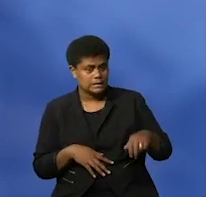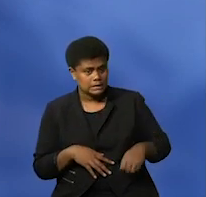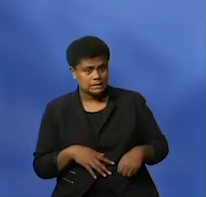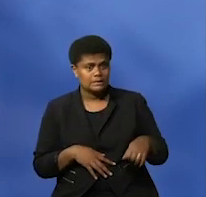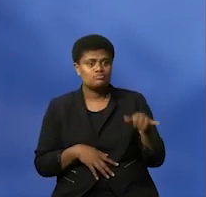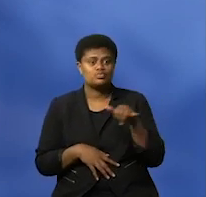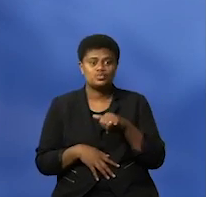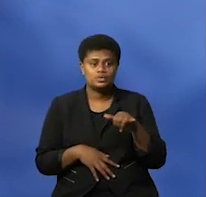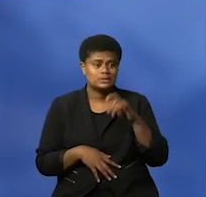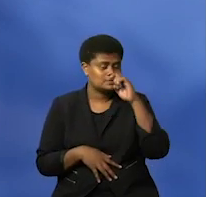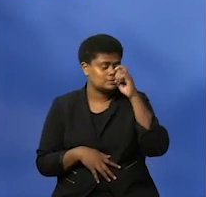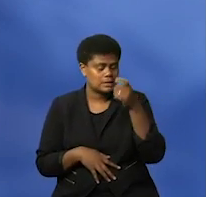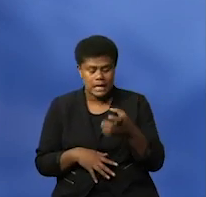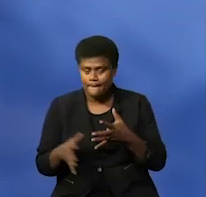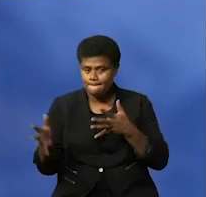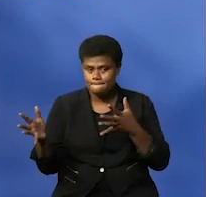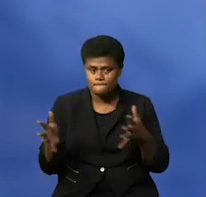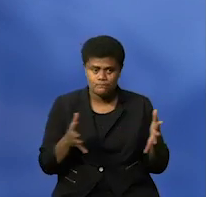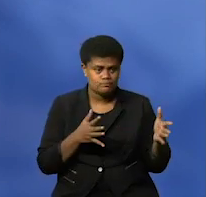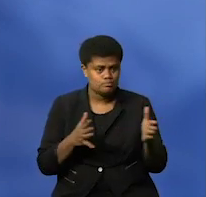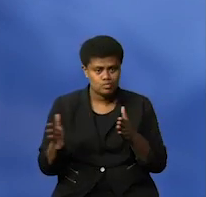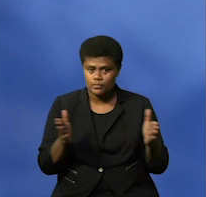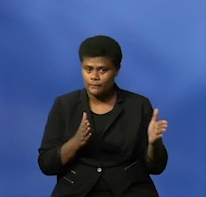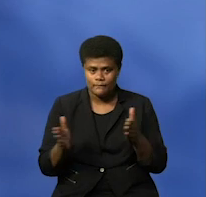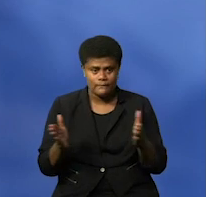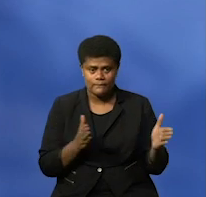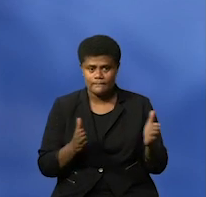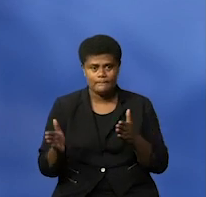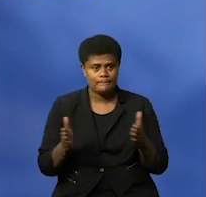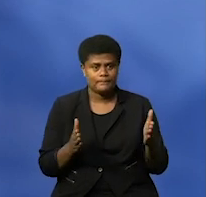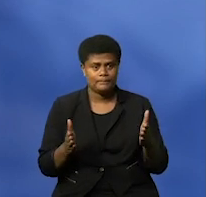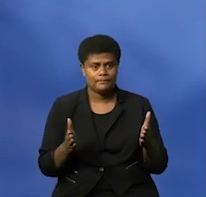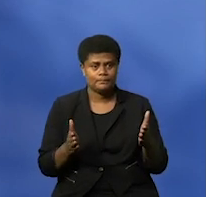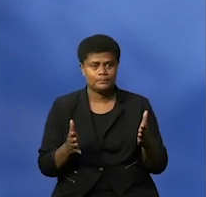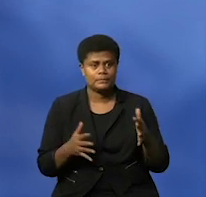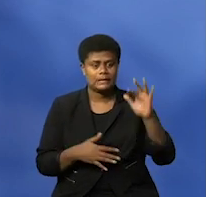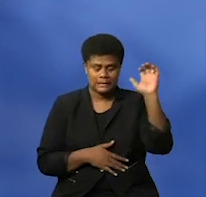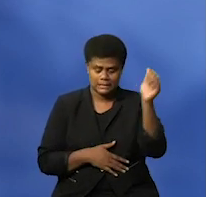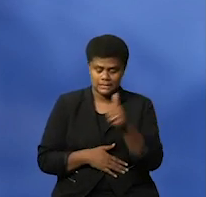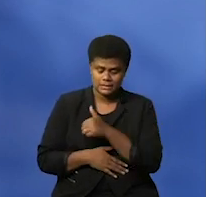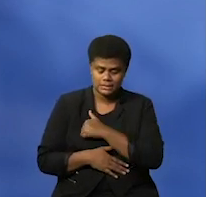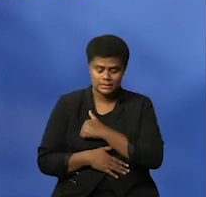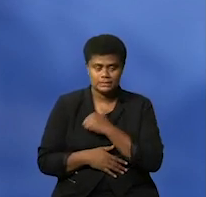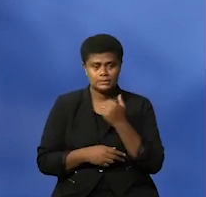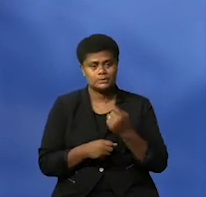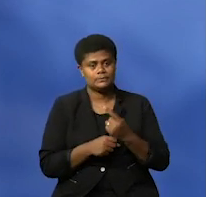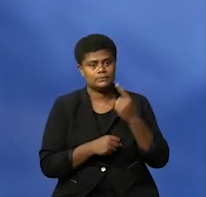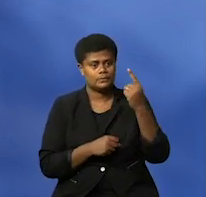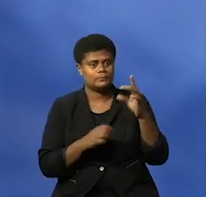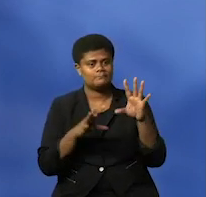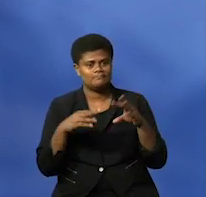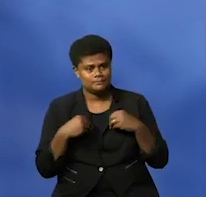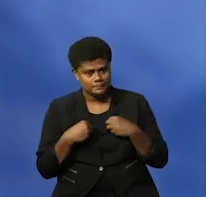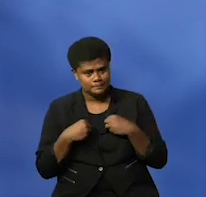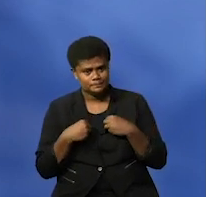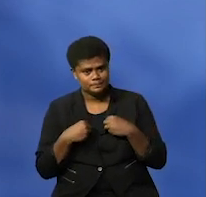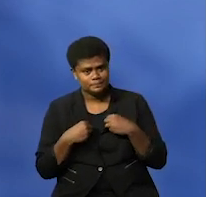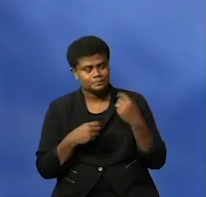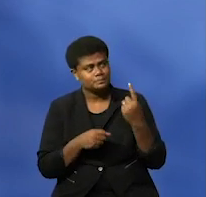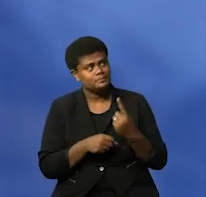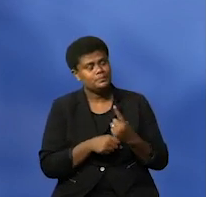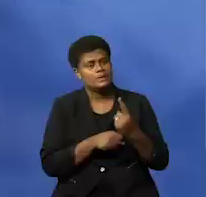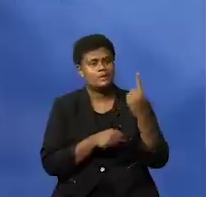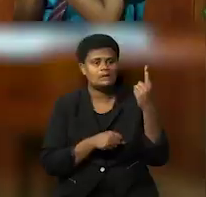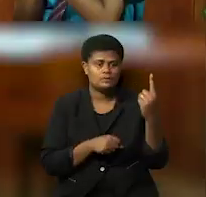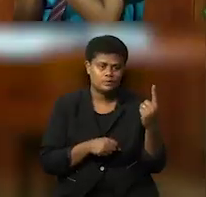kingdom which cannot be moved, let us by grace whereby we may serve God acceptably with reverence and with godly